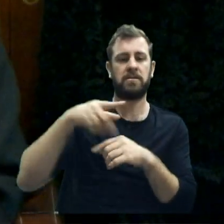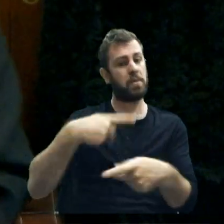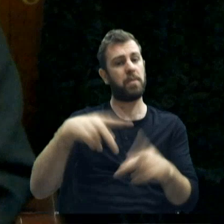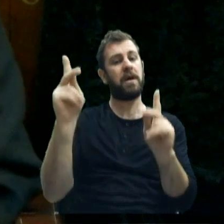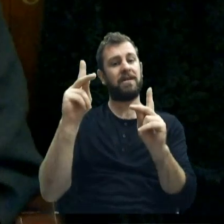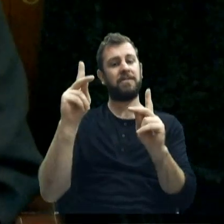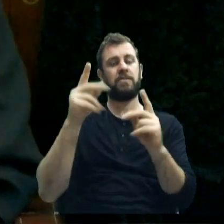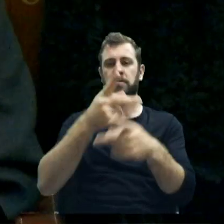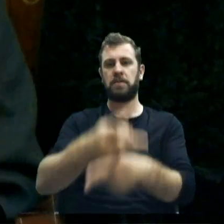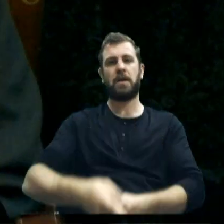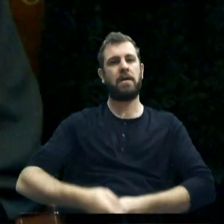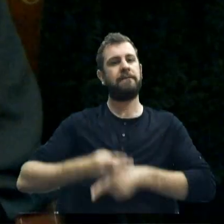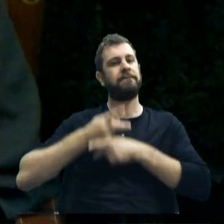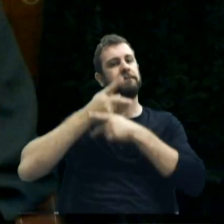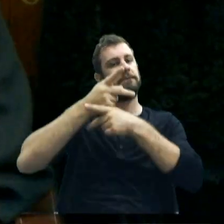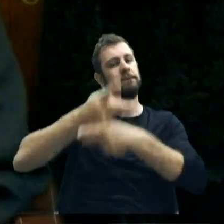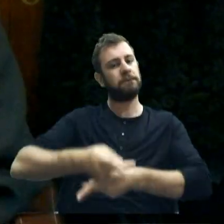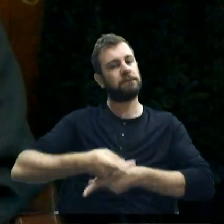careful.